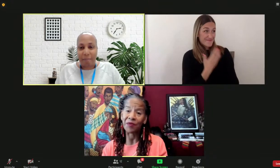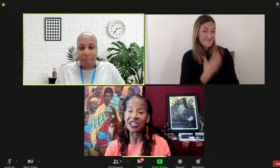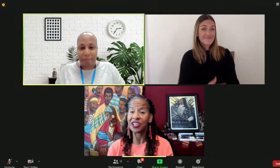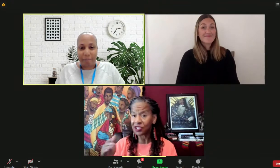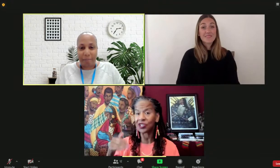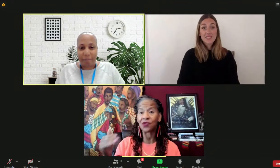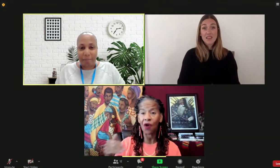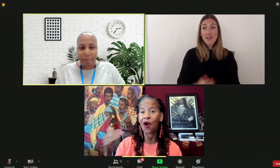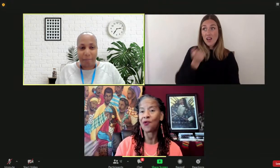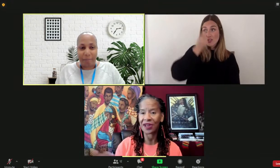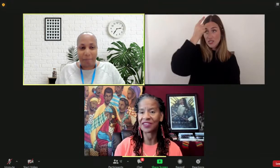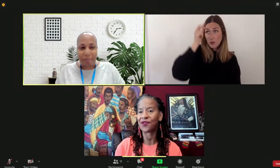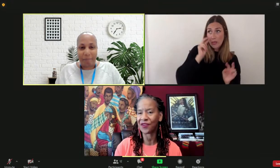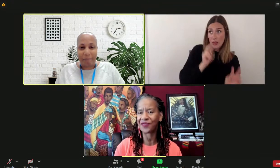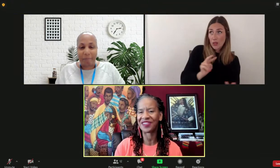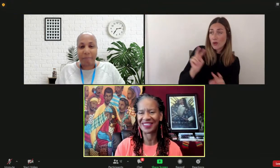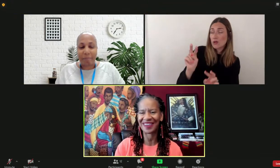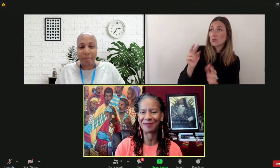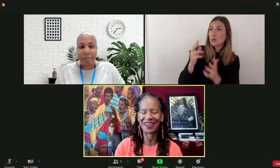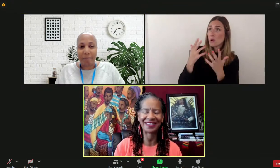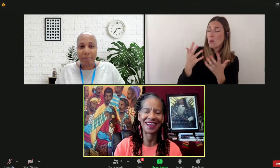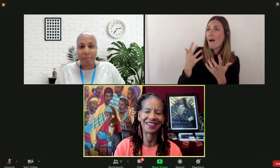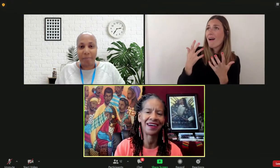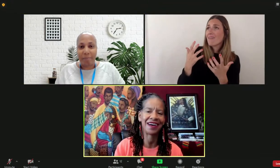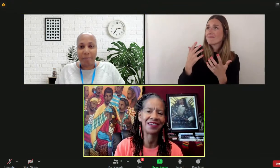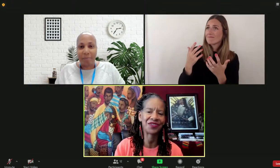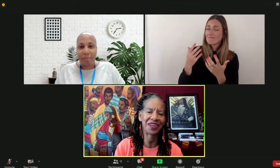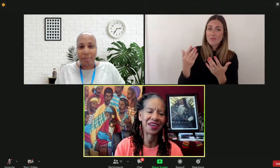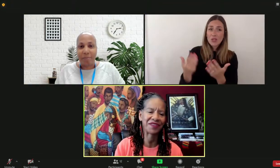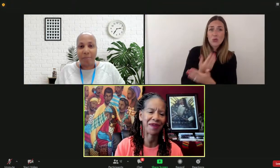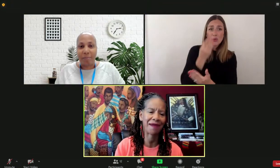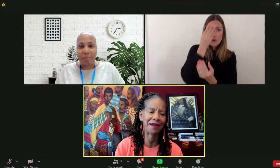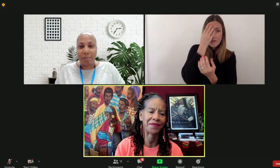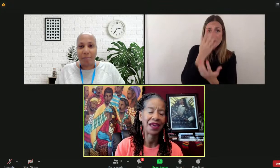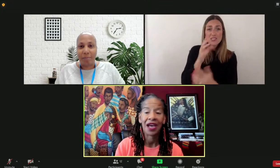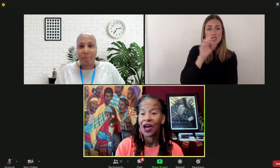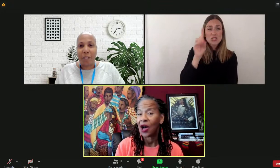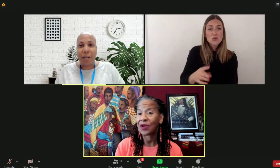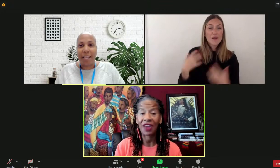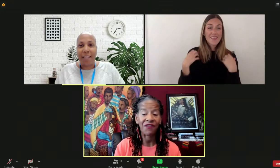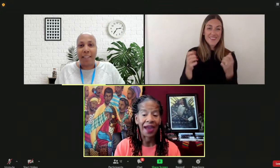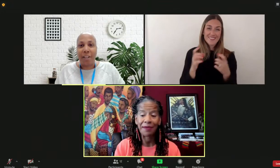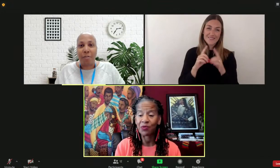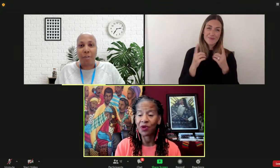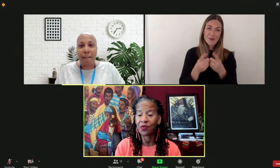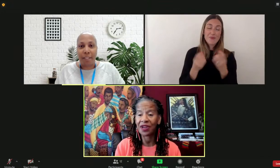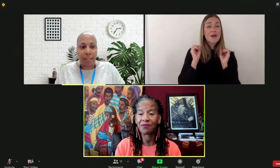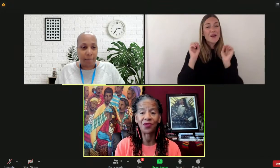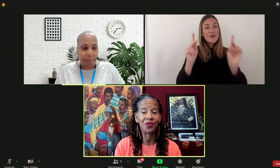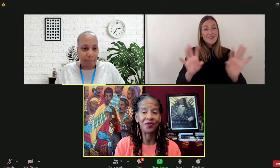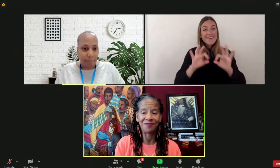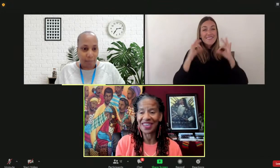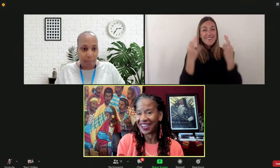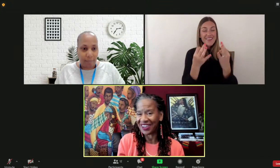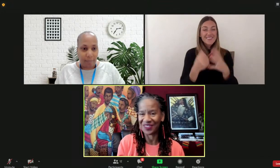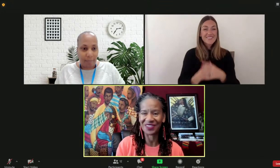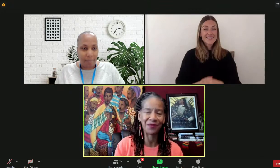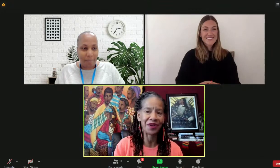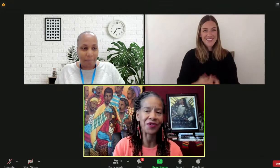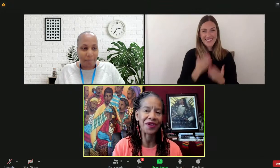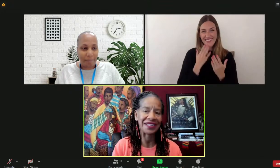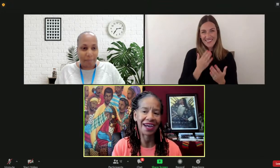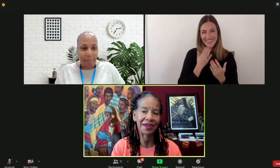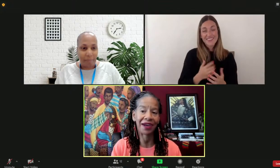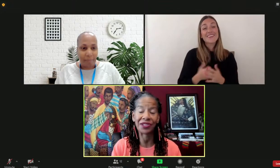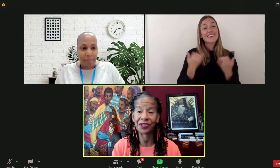know that we look to you always for these updates at Detroit Health Department. Okay, families, thank you. So